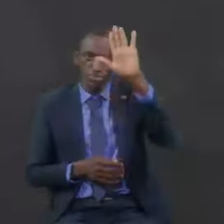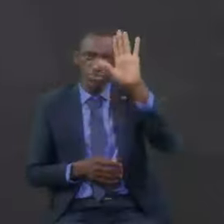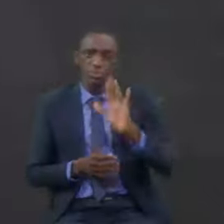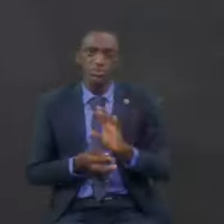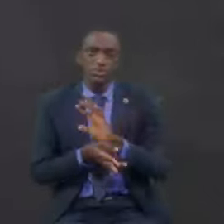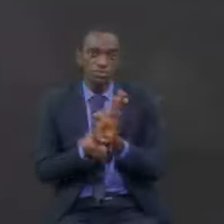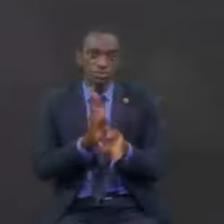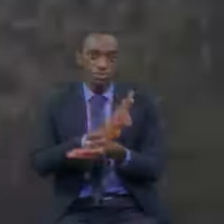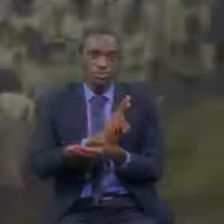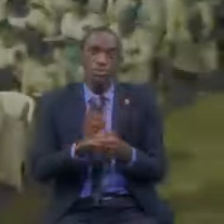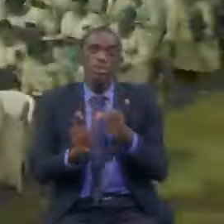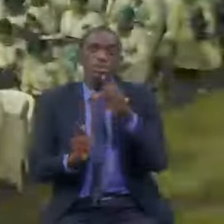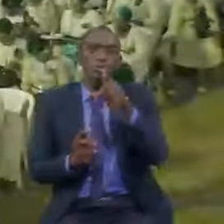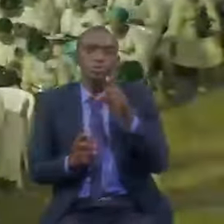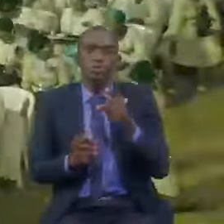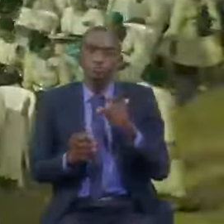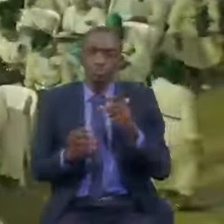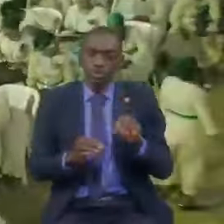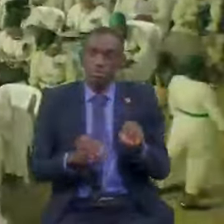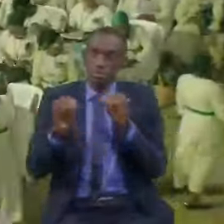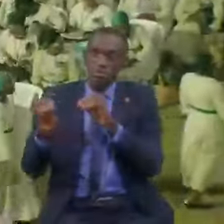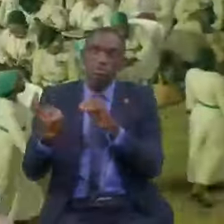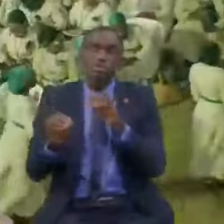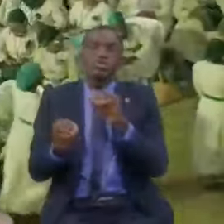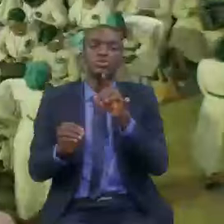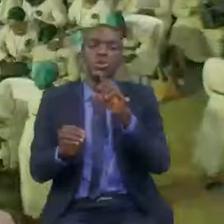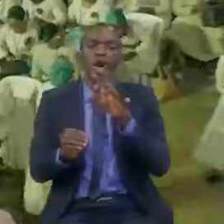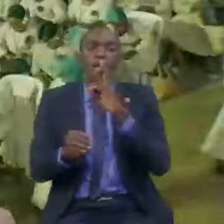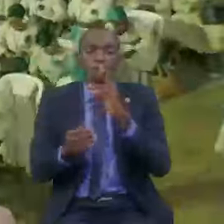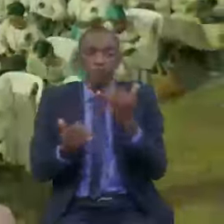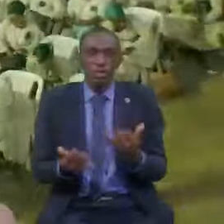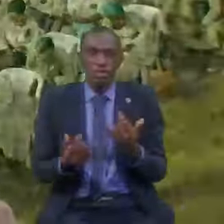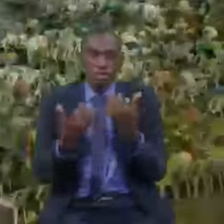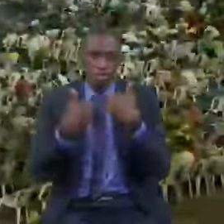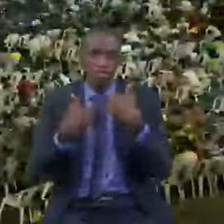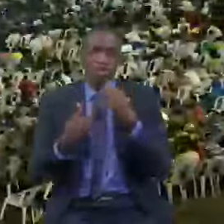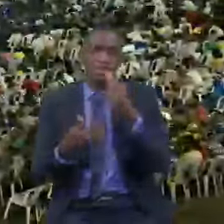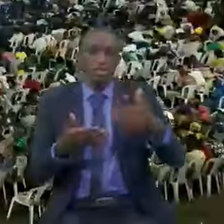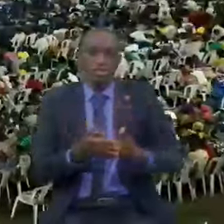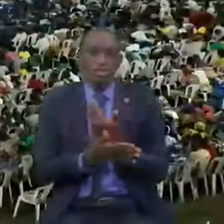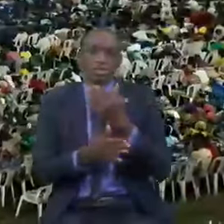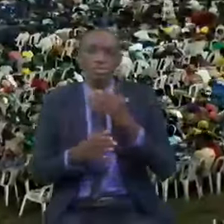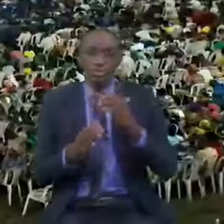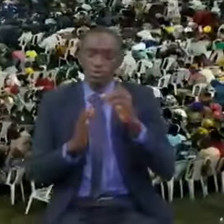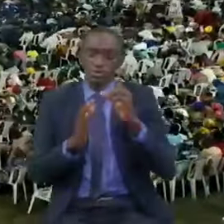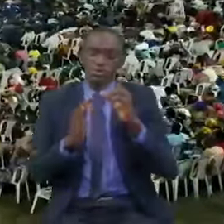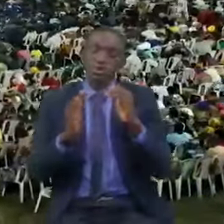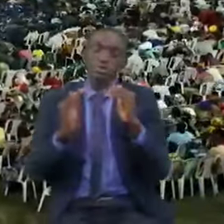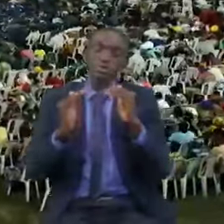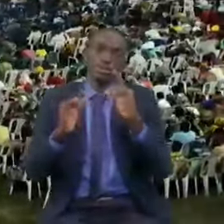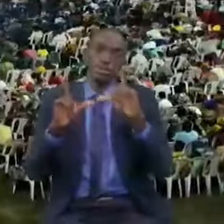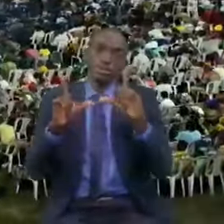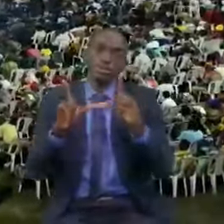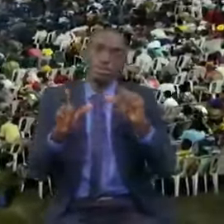new life is coming right now. Raise up that hand. The Lord is waiting for you. He wants to open those